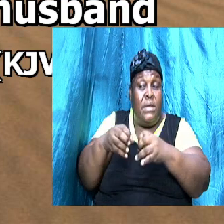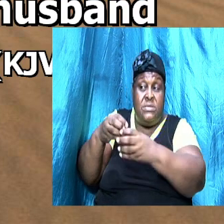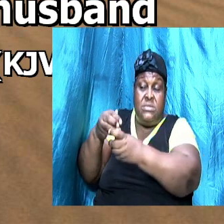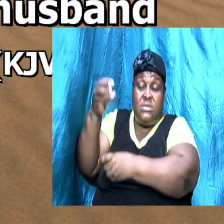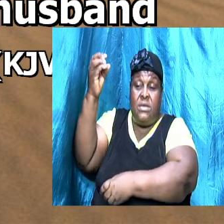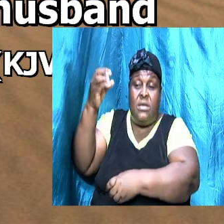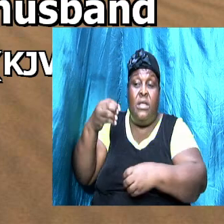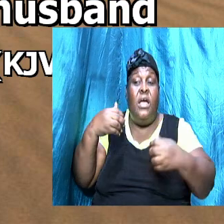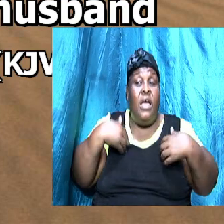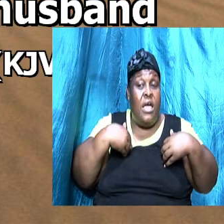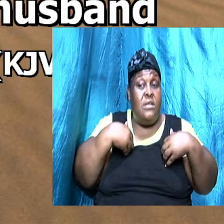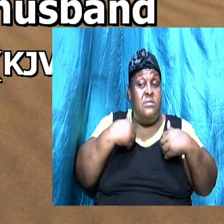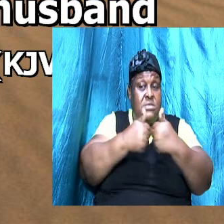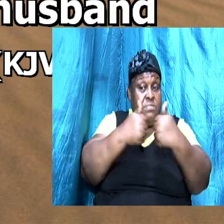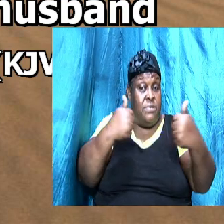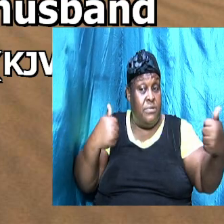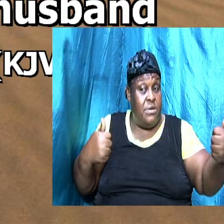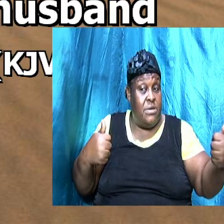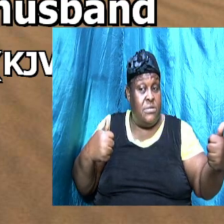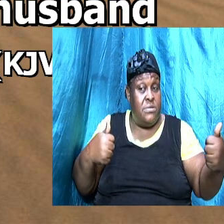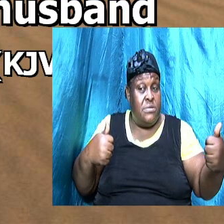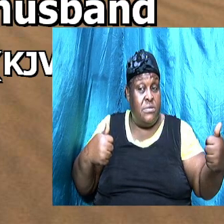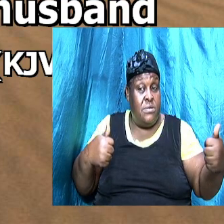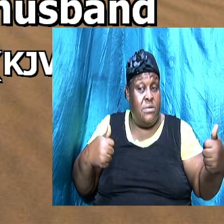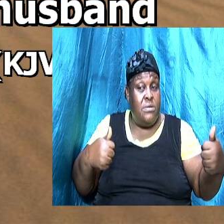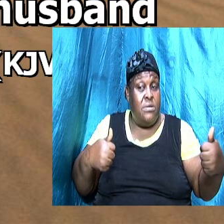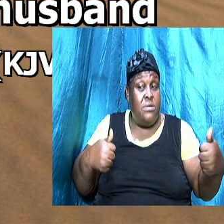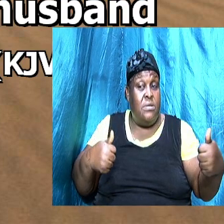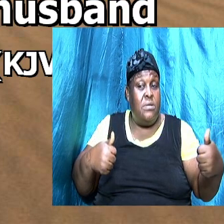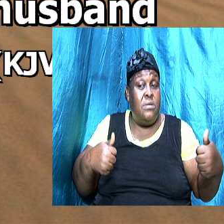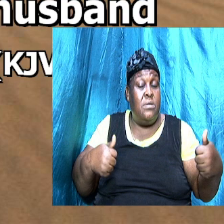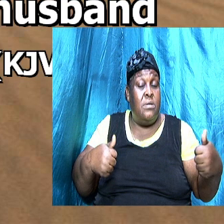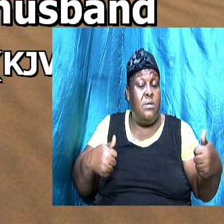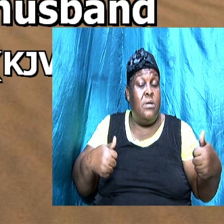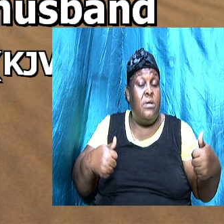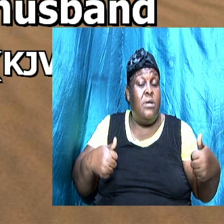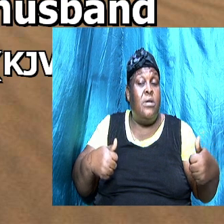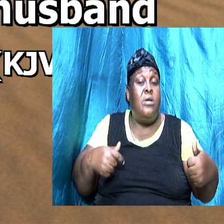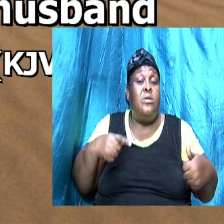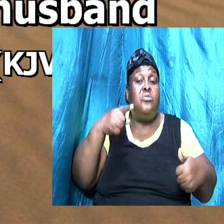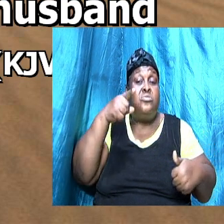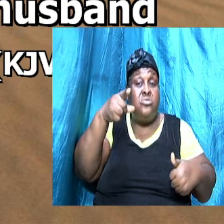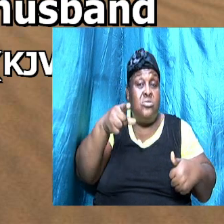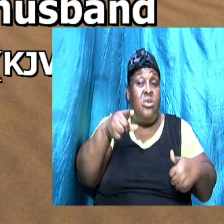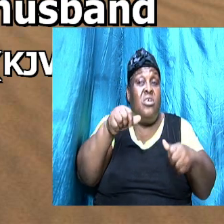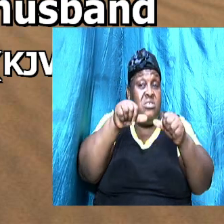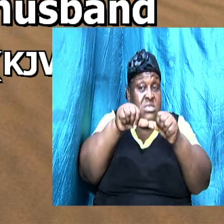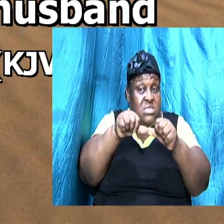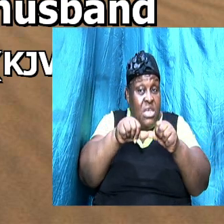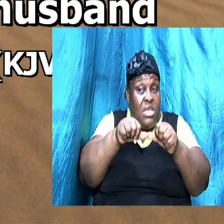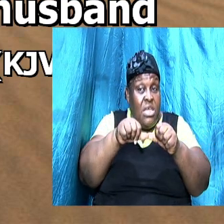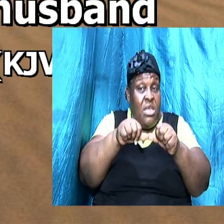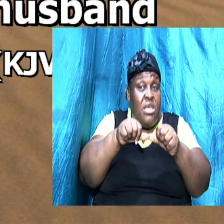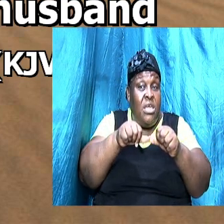and she has to depart, she is away remaining unmarried.